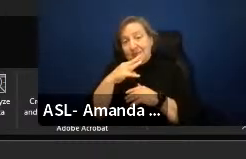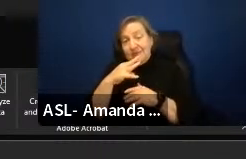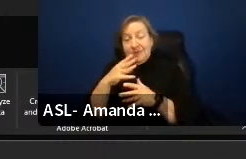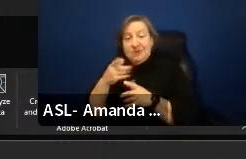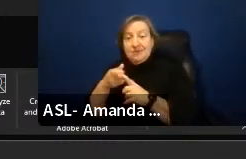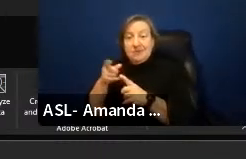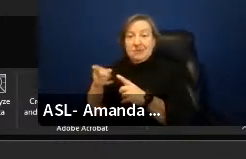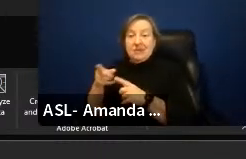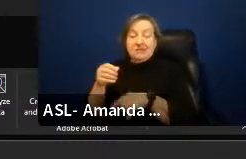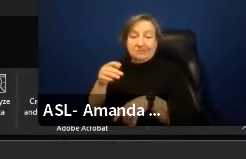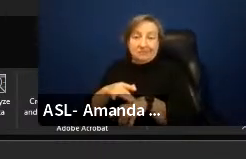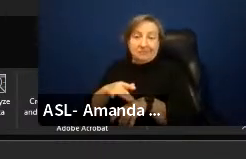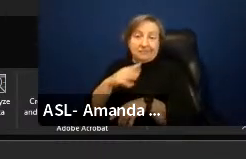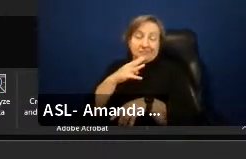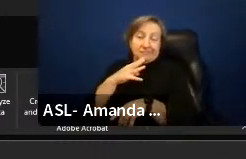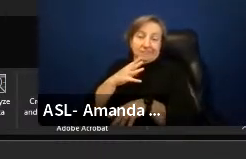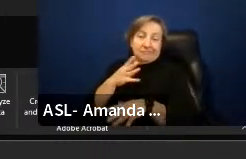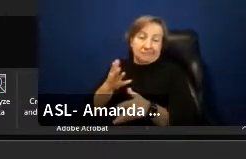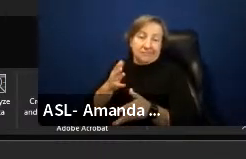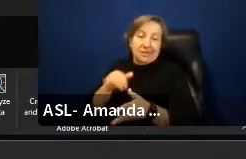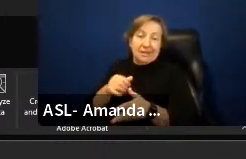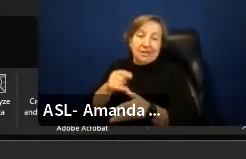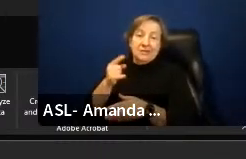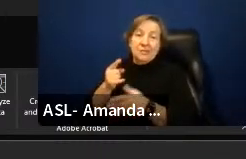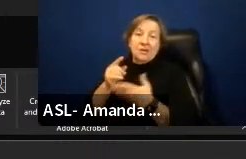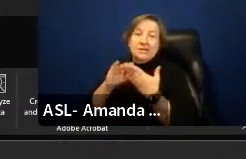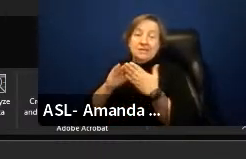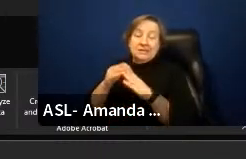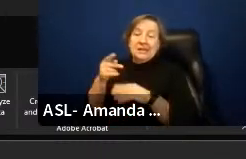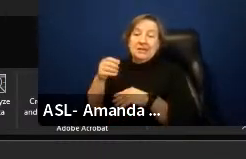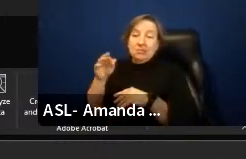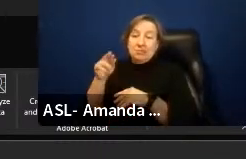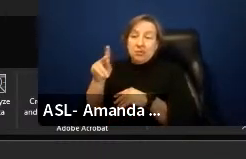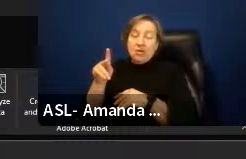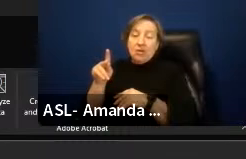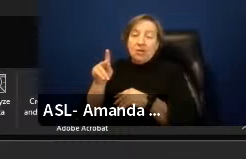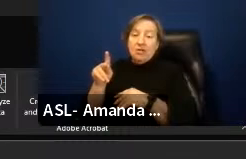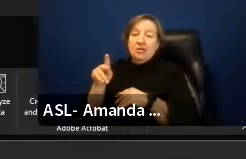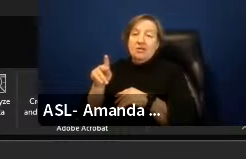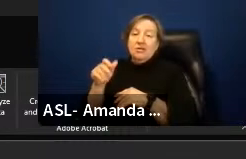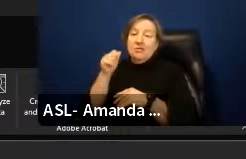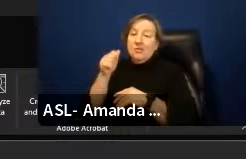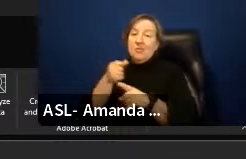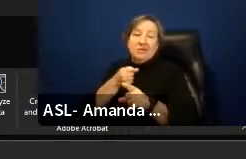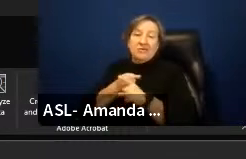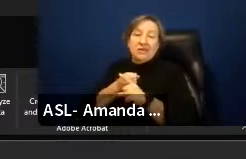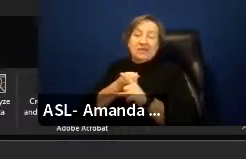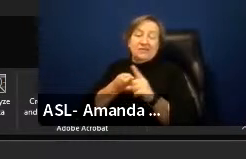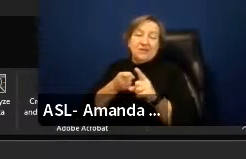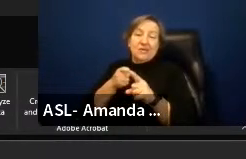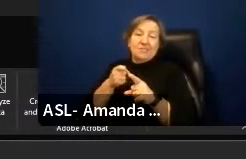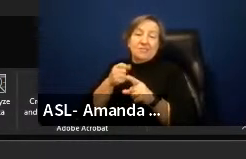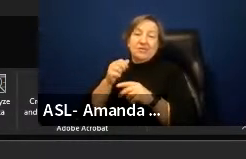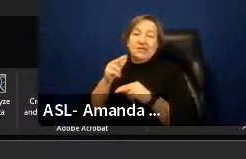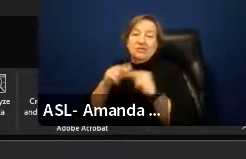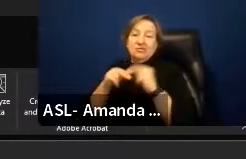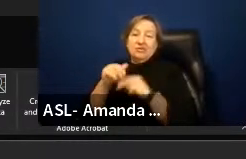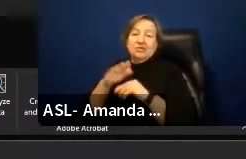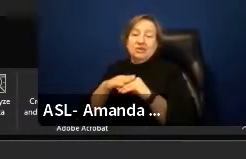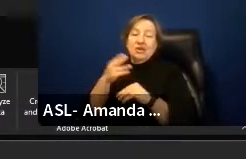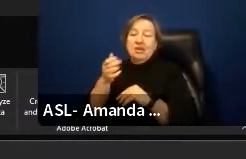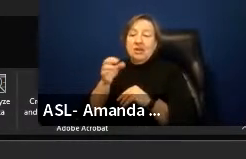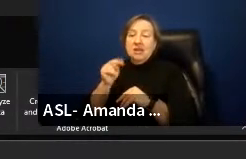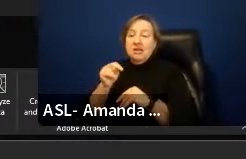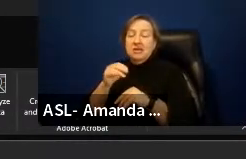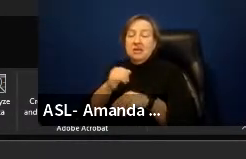and actually touch the water. So there is one city park that won't be really affected by the construction on Hayden Island that